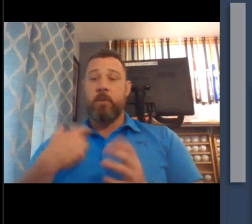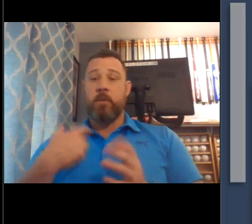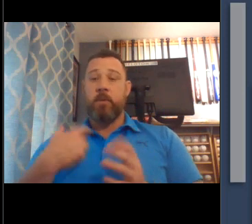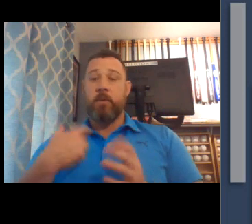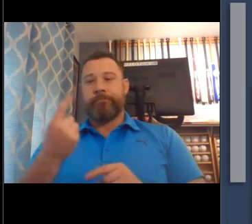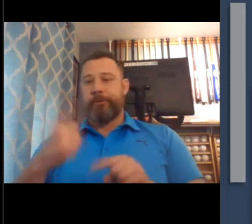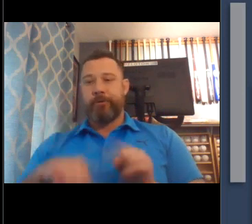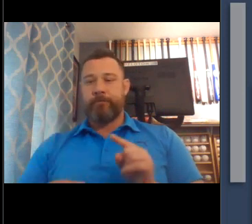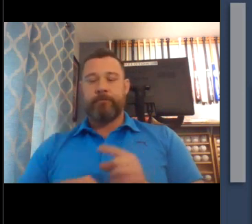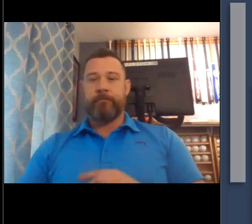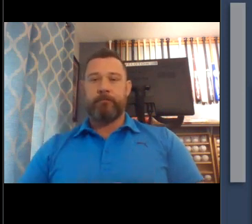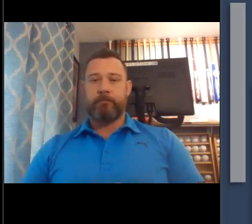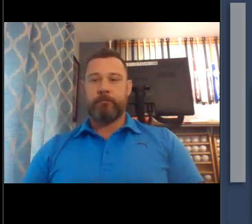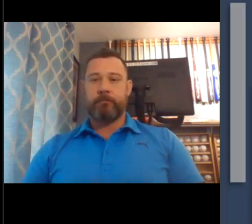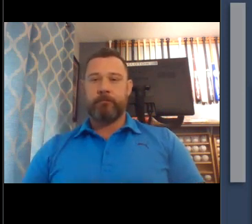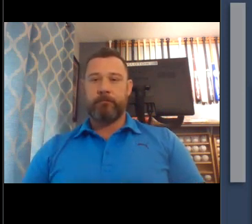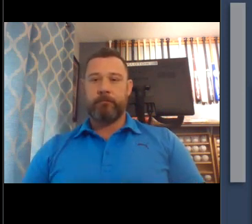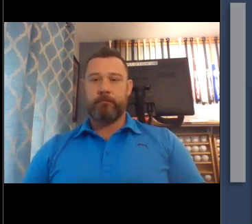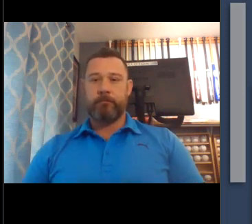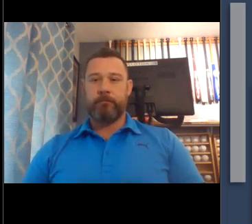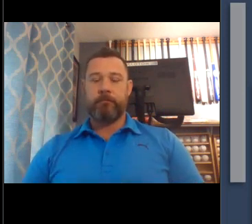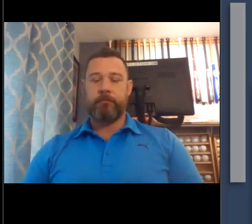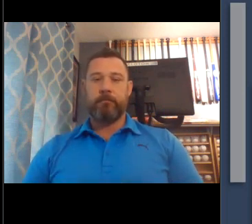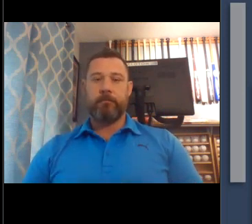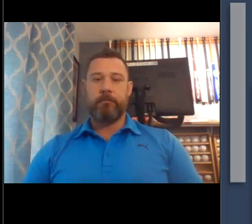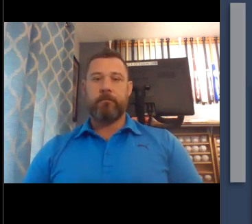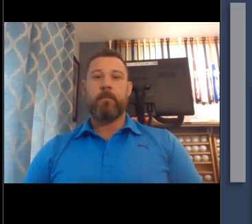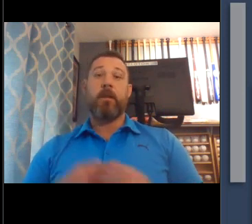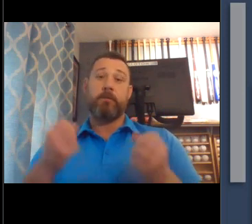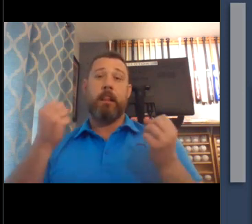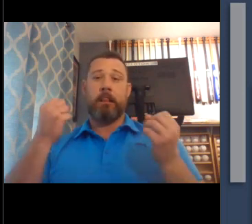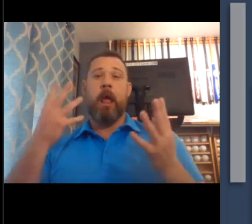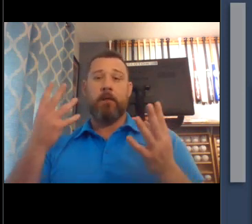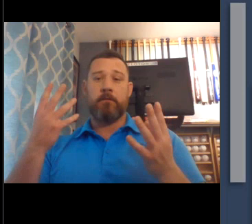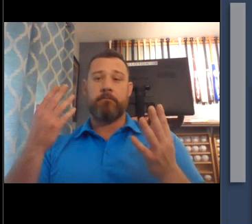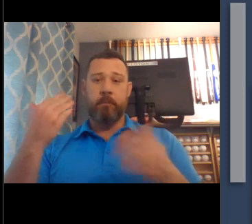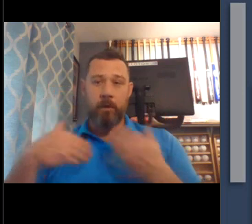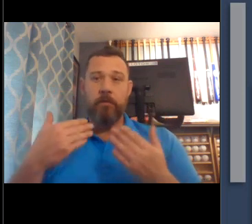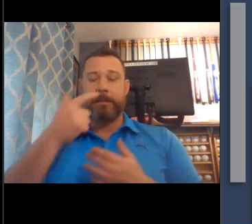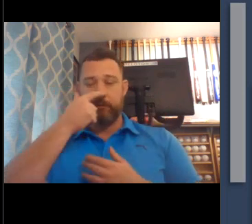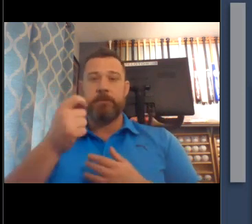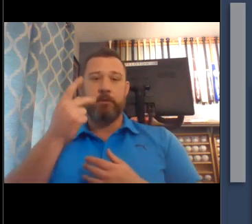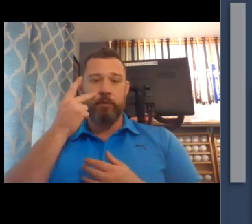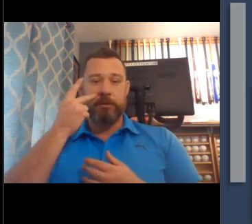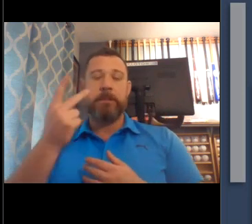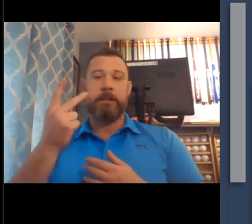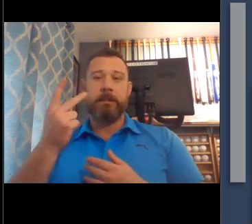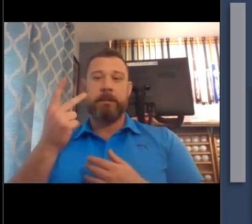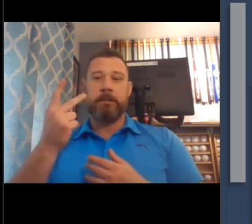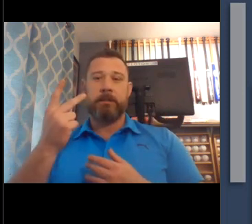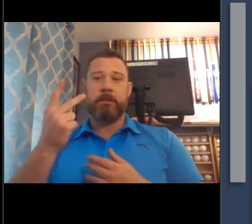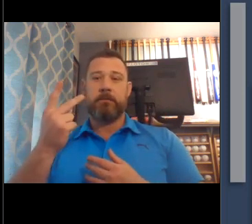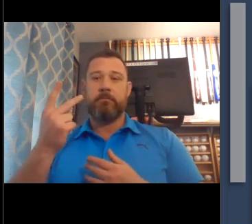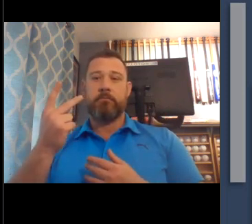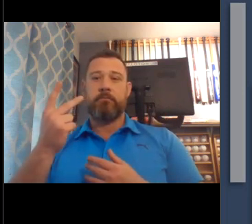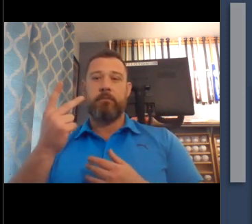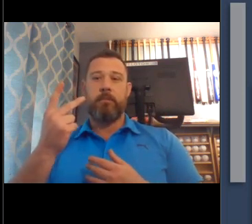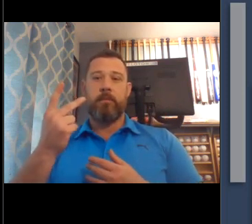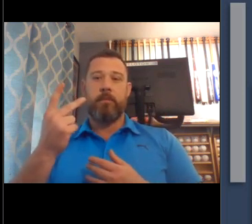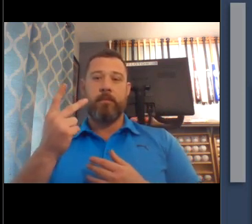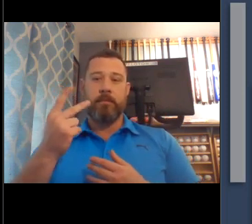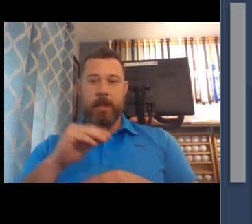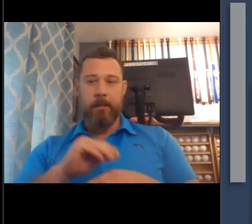through there. But yeah, a lot going on. It was really interesting to see the impact of goods movement